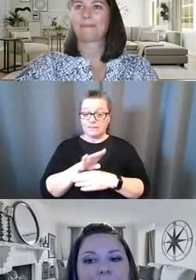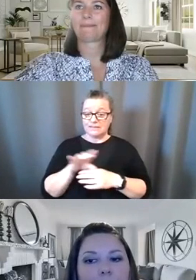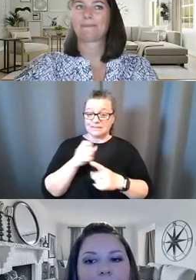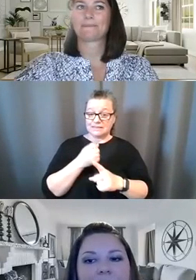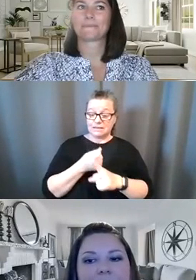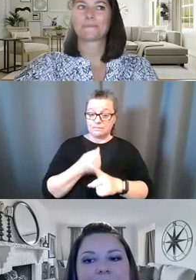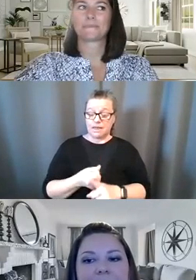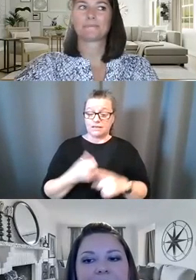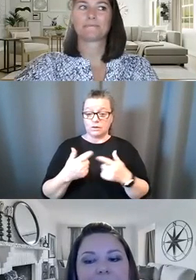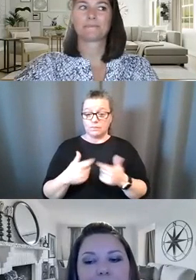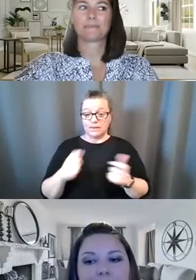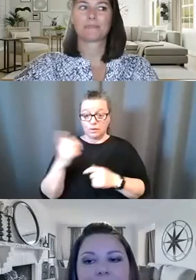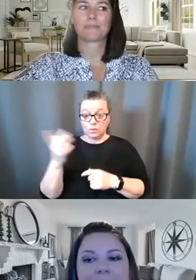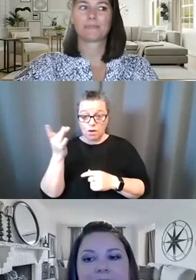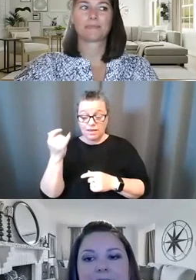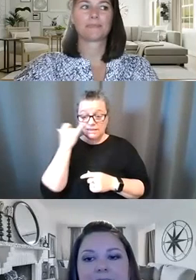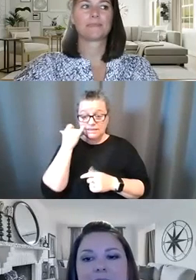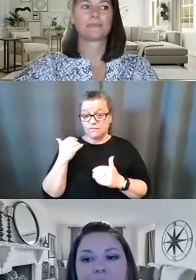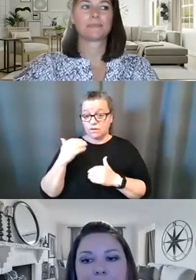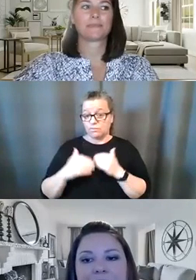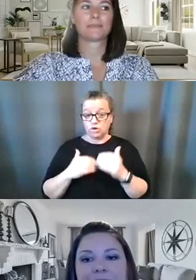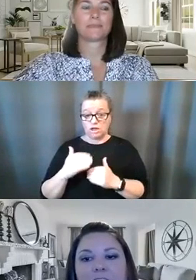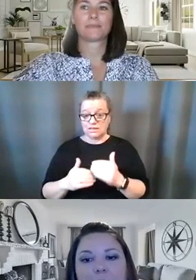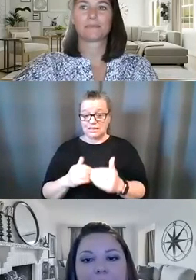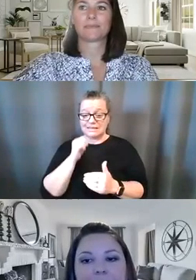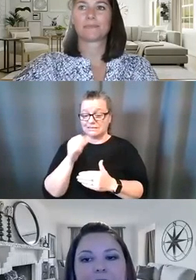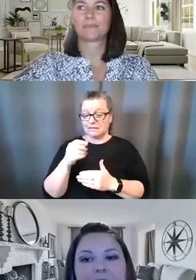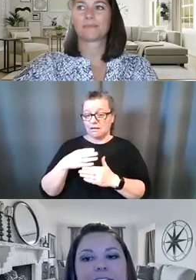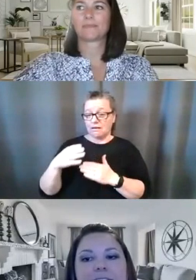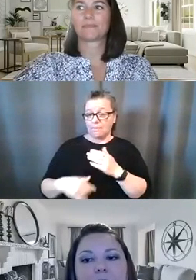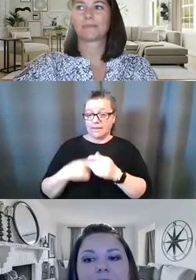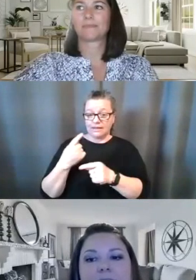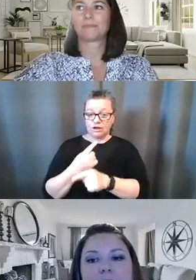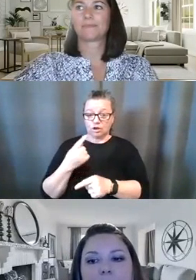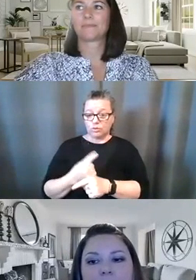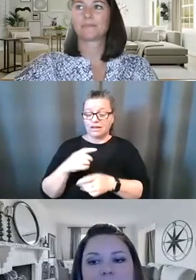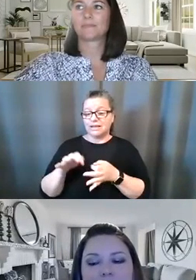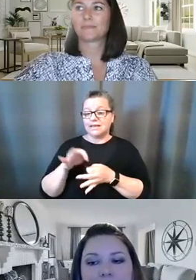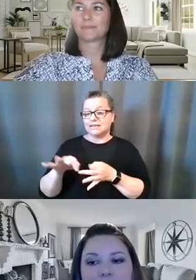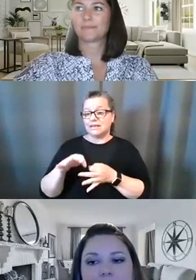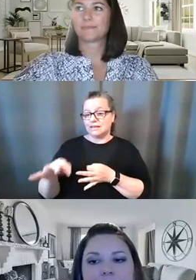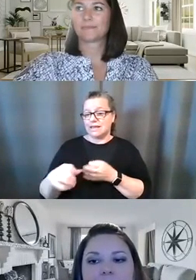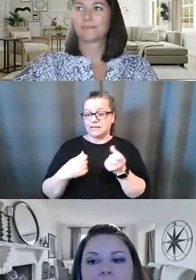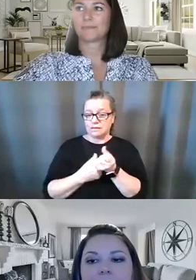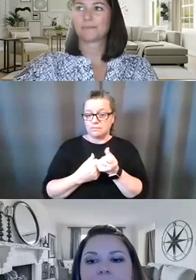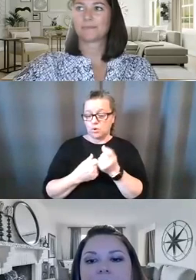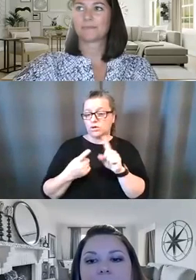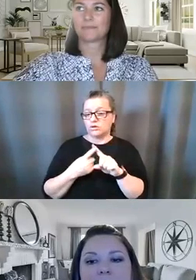or big why, is that if the process isn't completed correctly, it delays support to